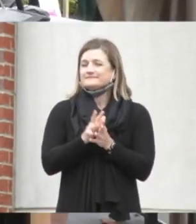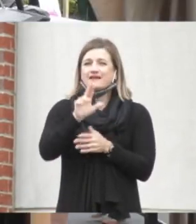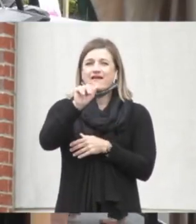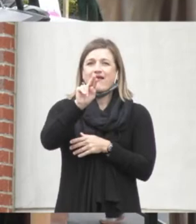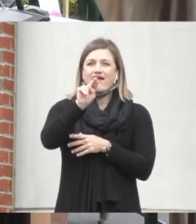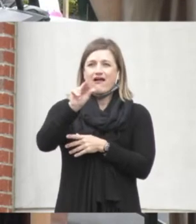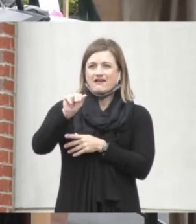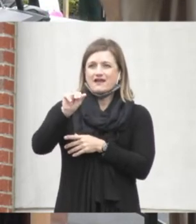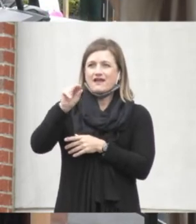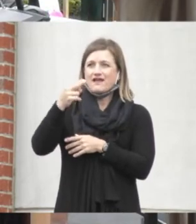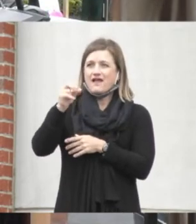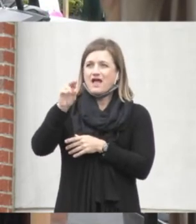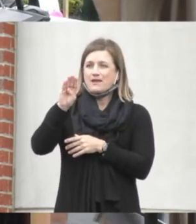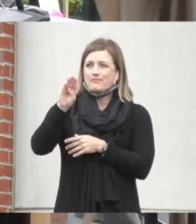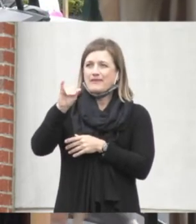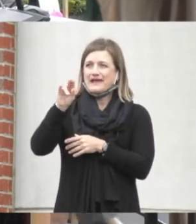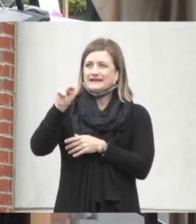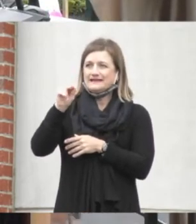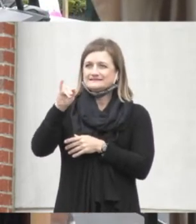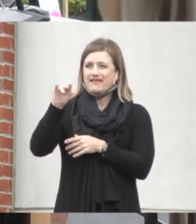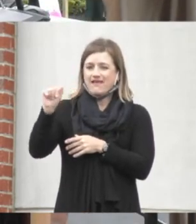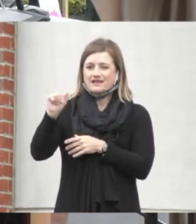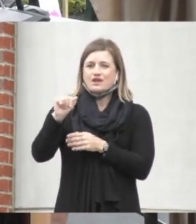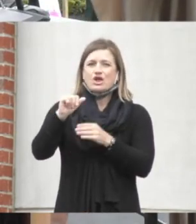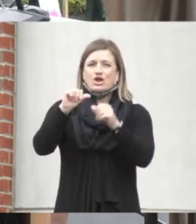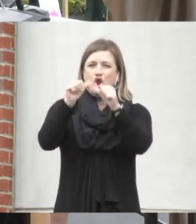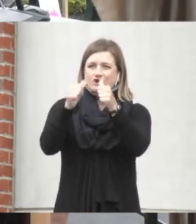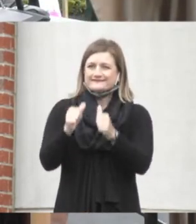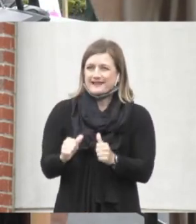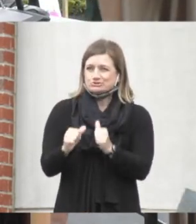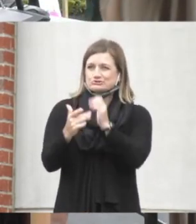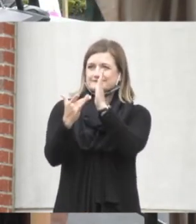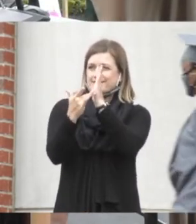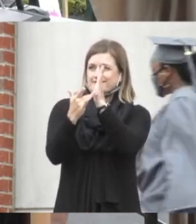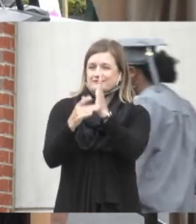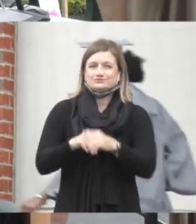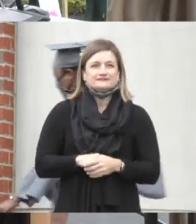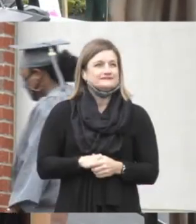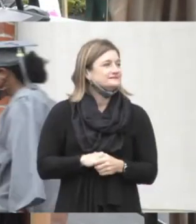Anna Avanisian, architectural technology.